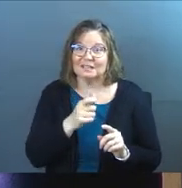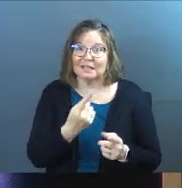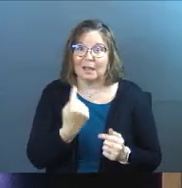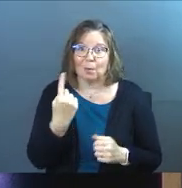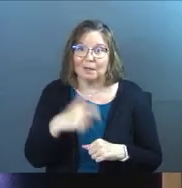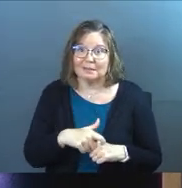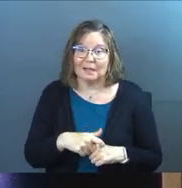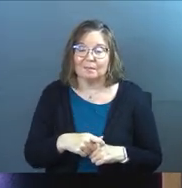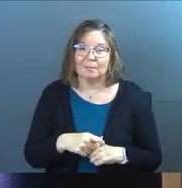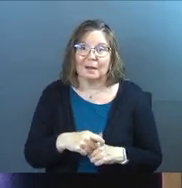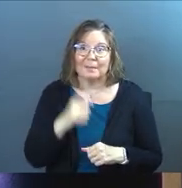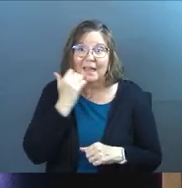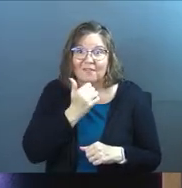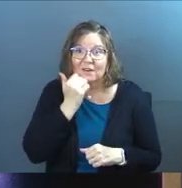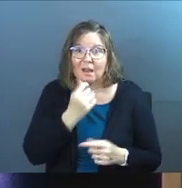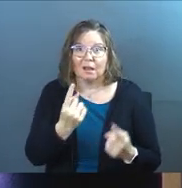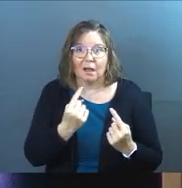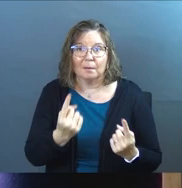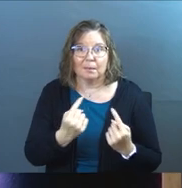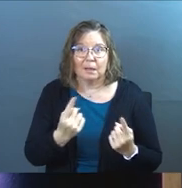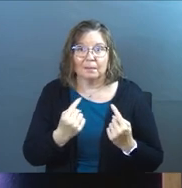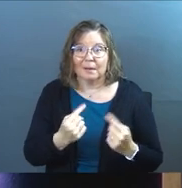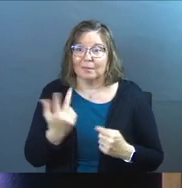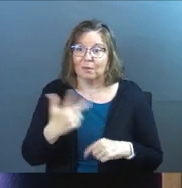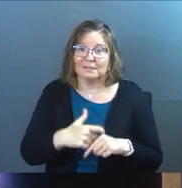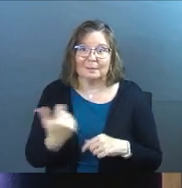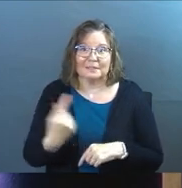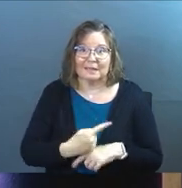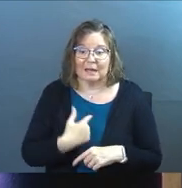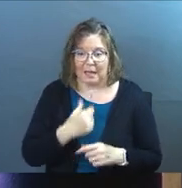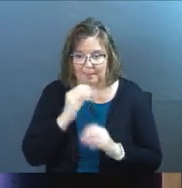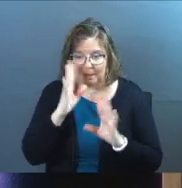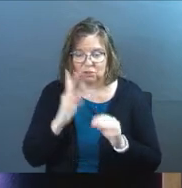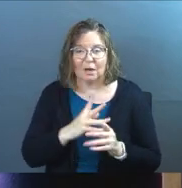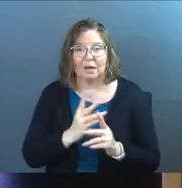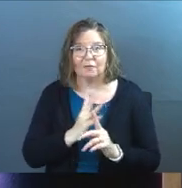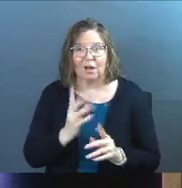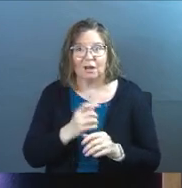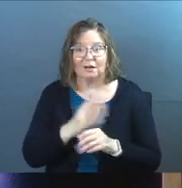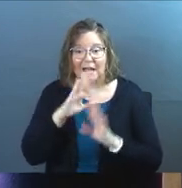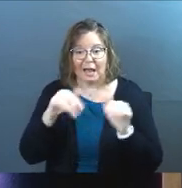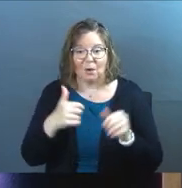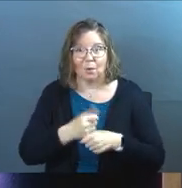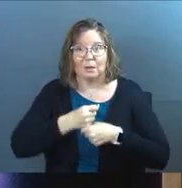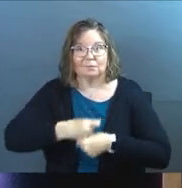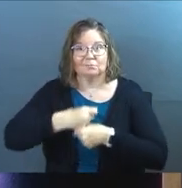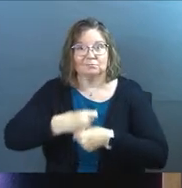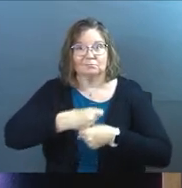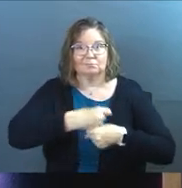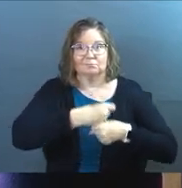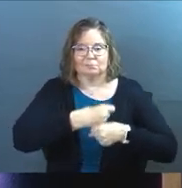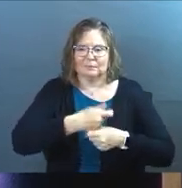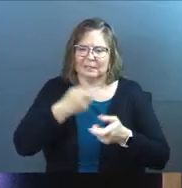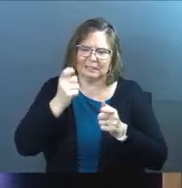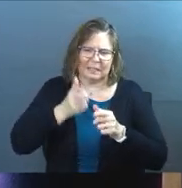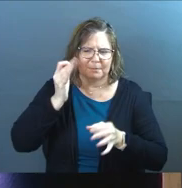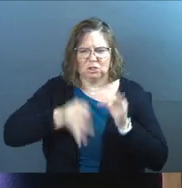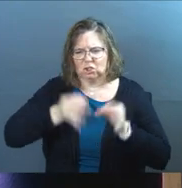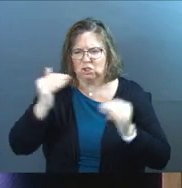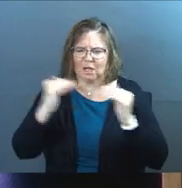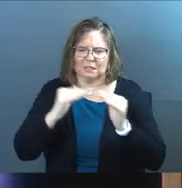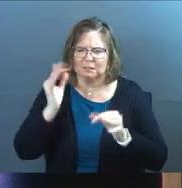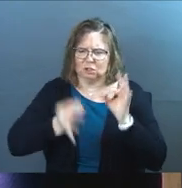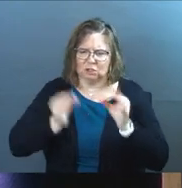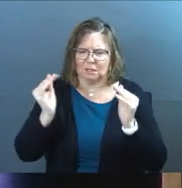doesn't come again. She comes probably every single day. And maybe she comes three times a day. I imagine her out front of his house with like a little picket sign. Give me justice. Give me justice.